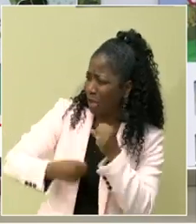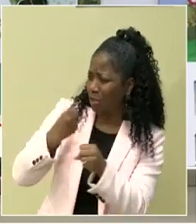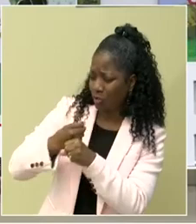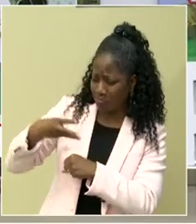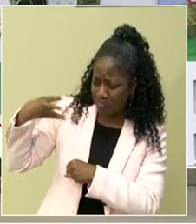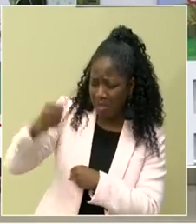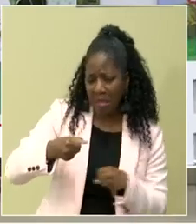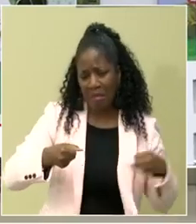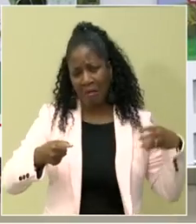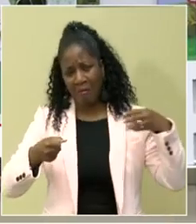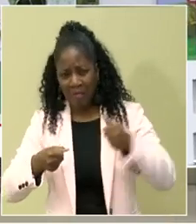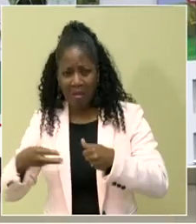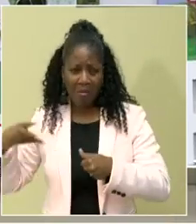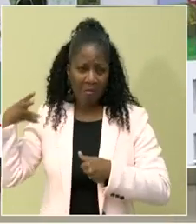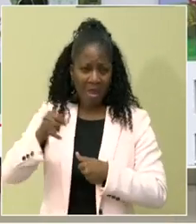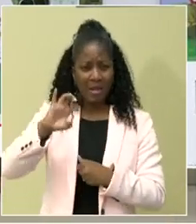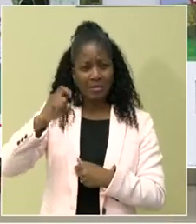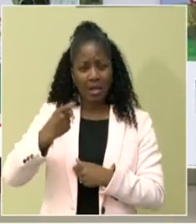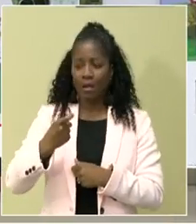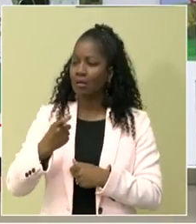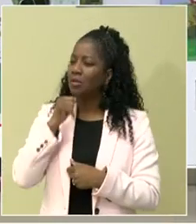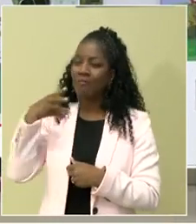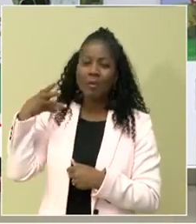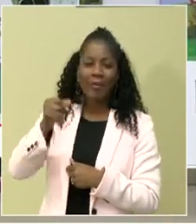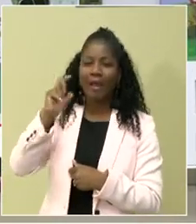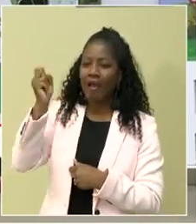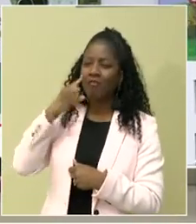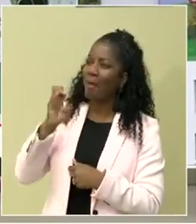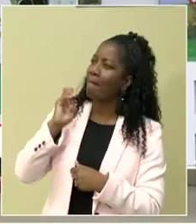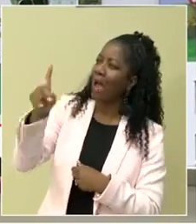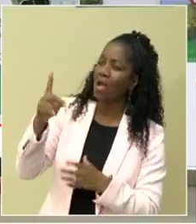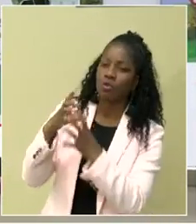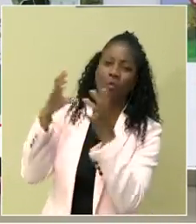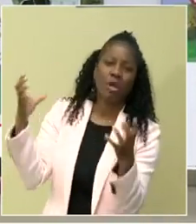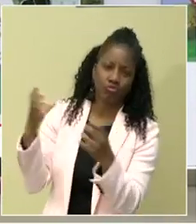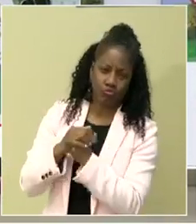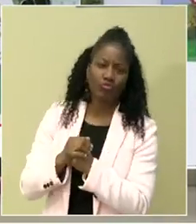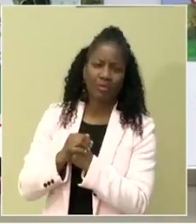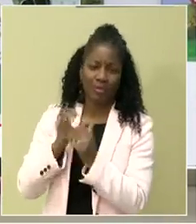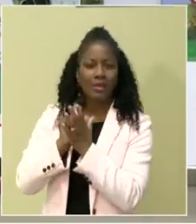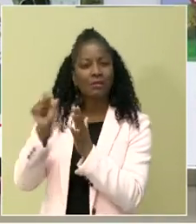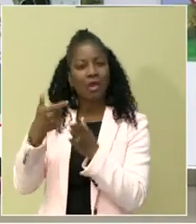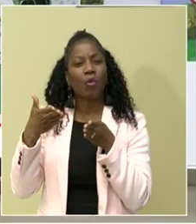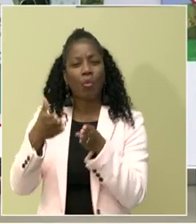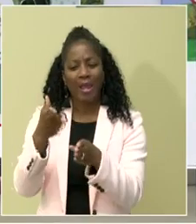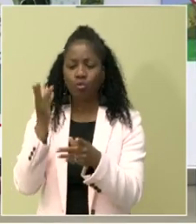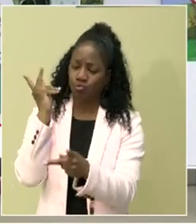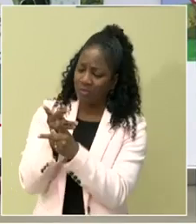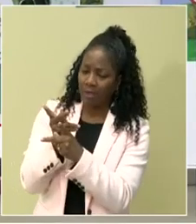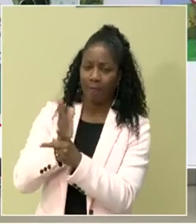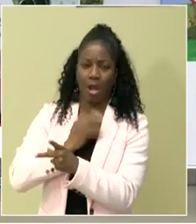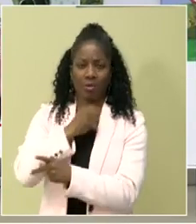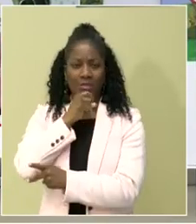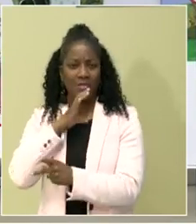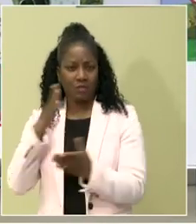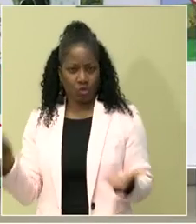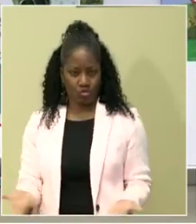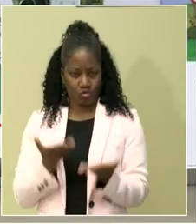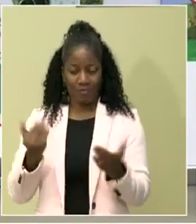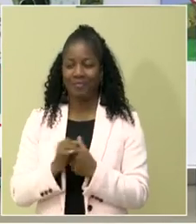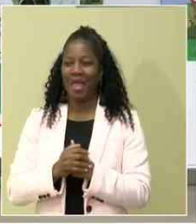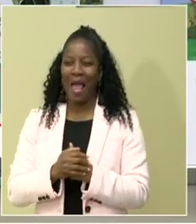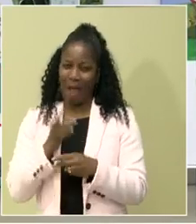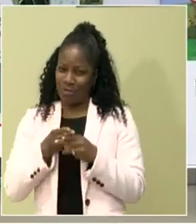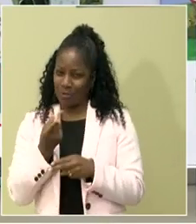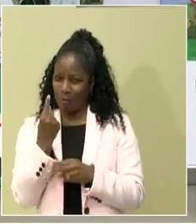their taxes that they don't have to pay the government as much. That's another way to keep folks in. I'll mention one more, even though there are